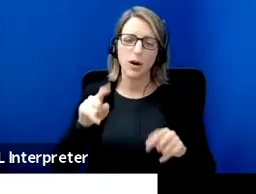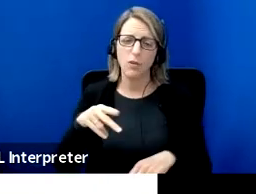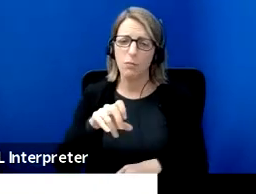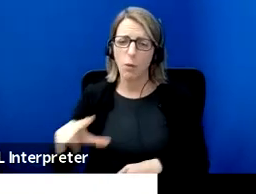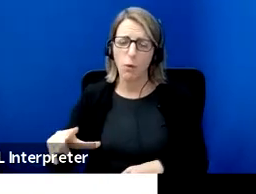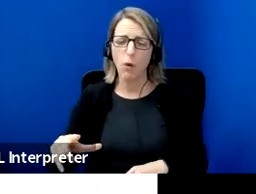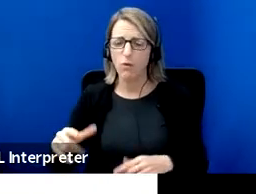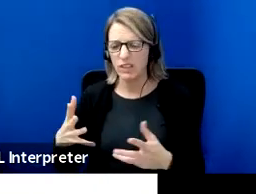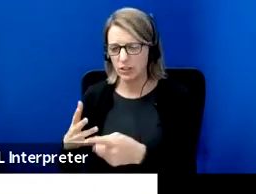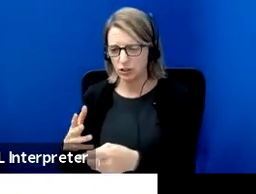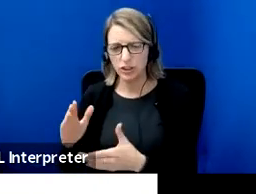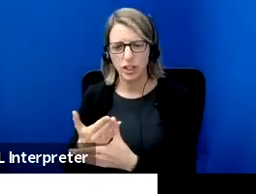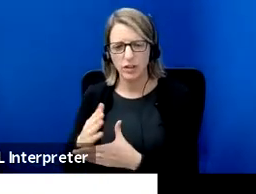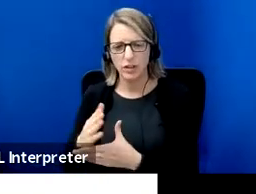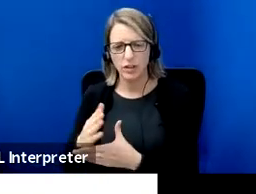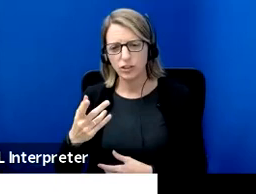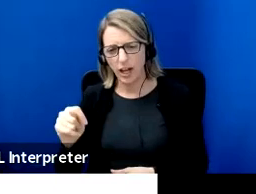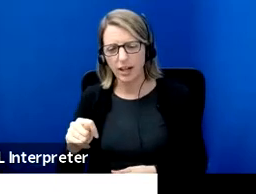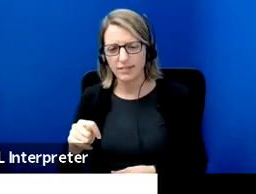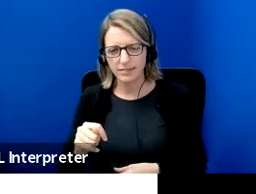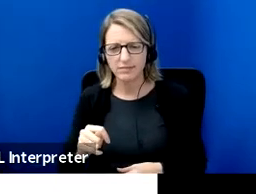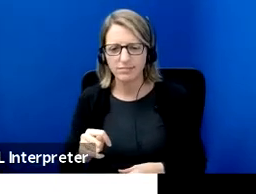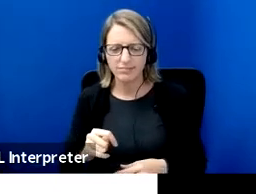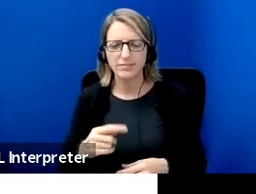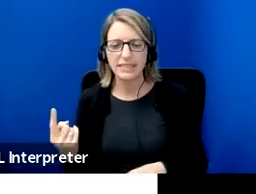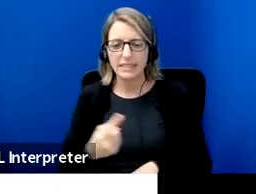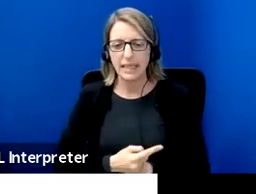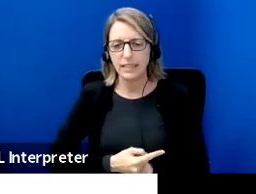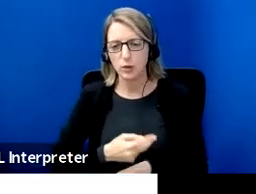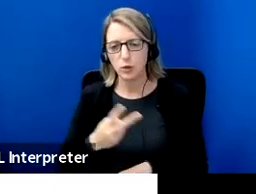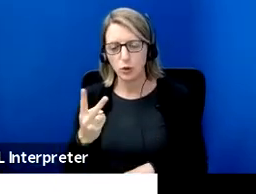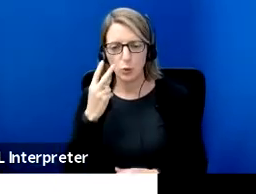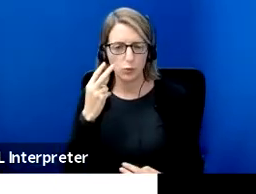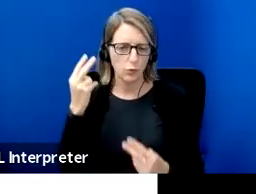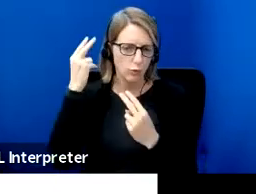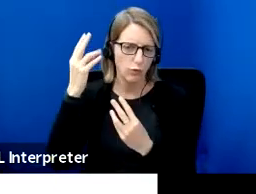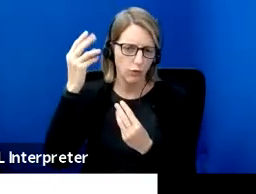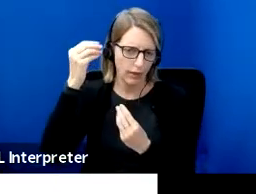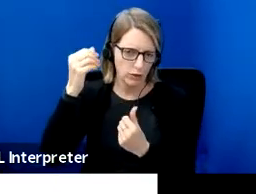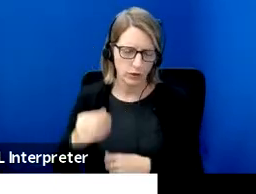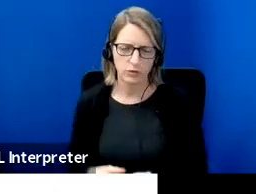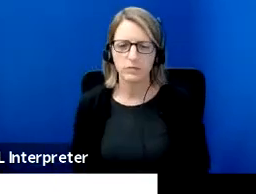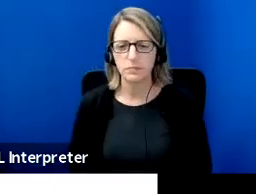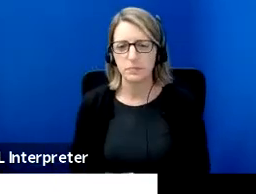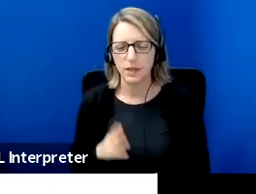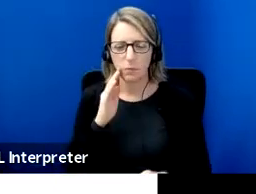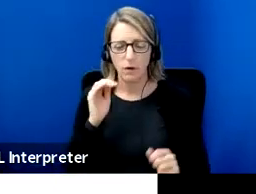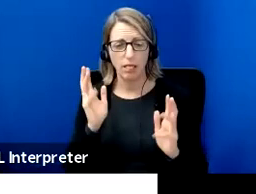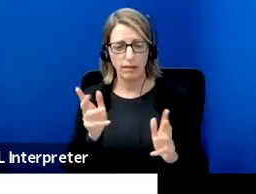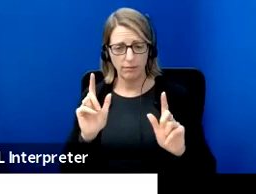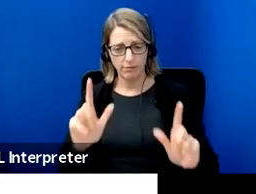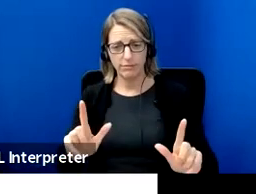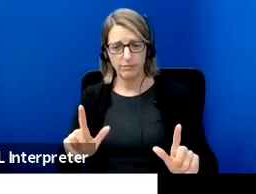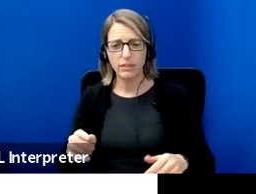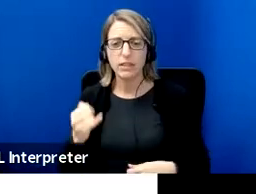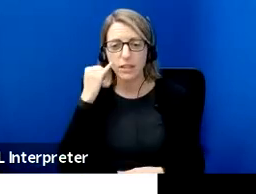chat and do a day 2 reflection. So I'm going to give some time. I'm going to leave this screen up because